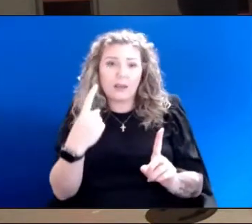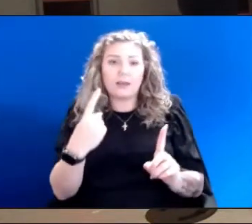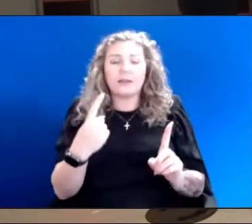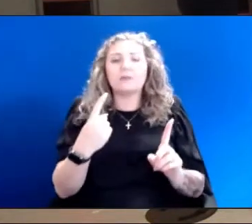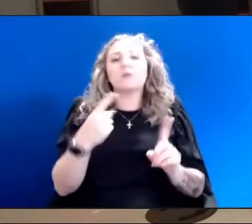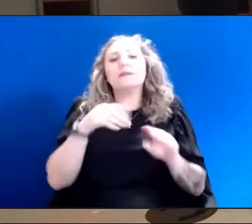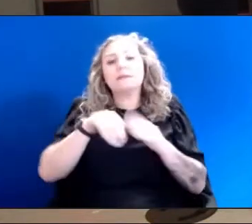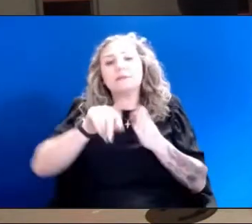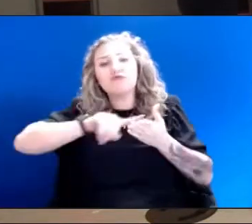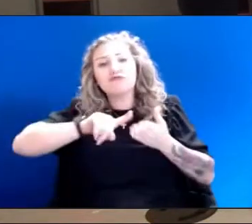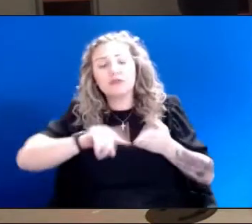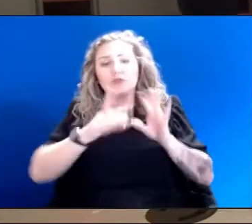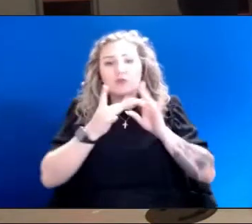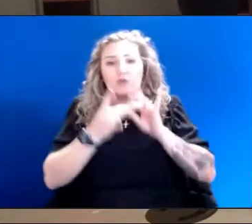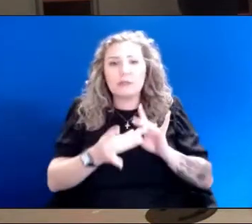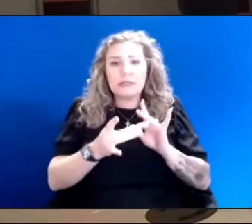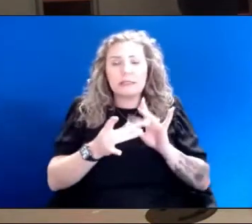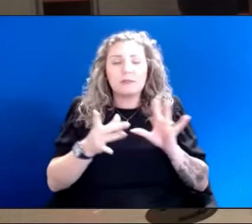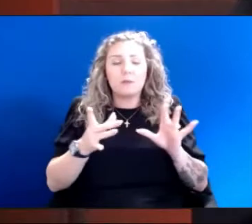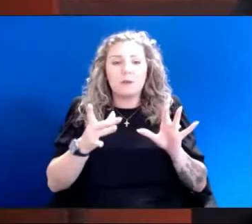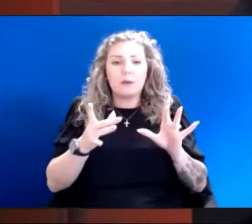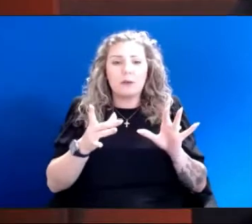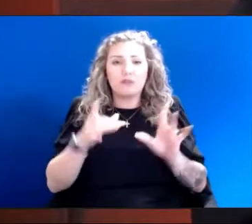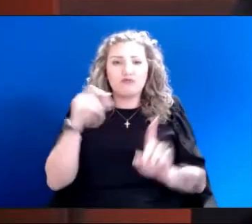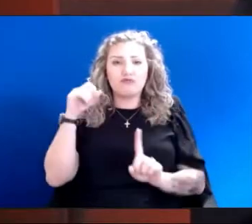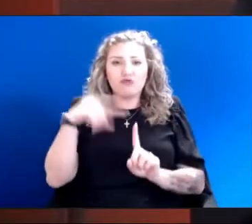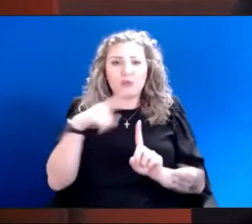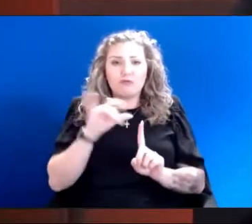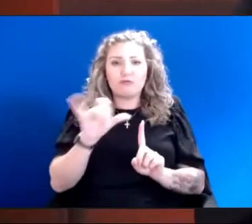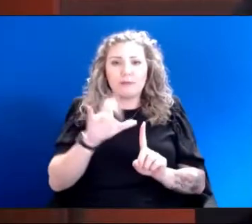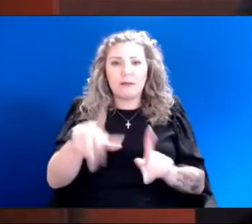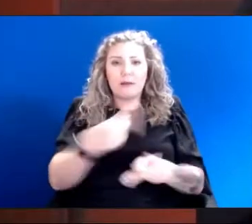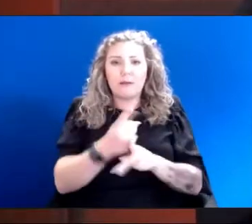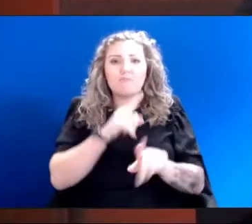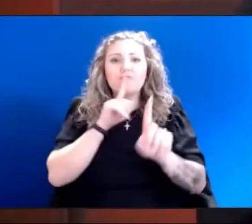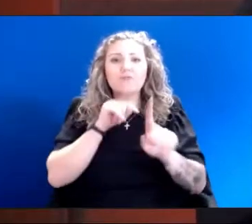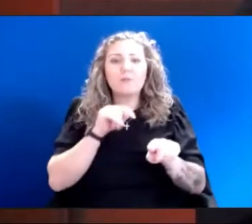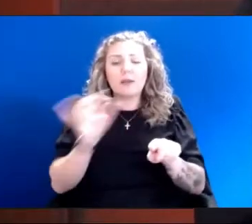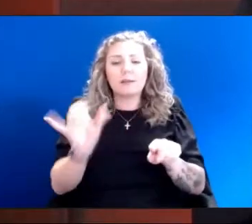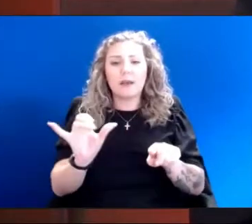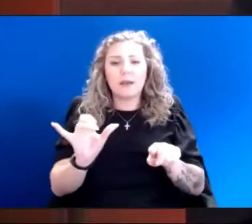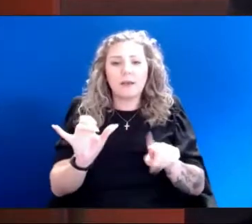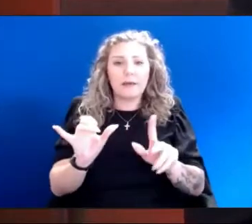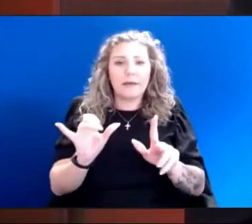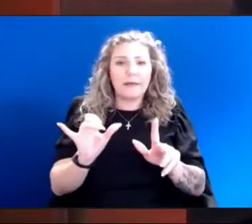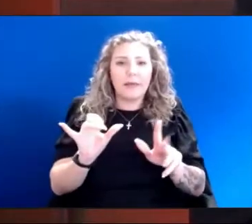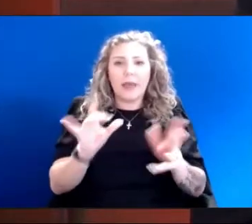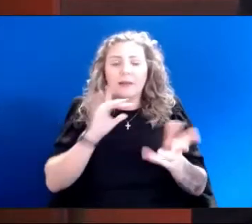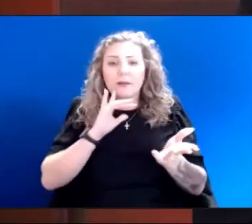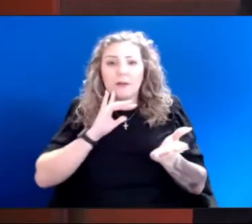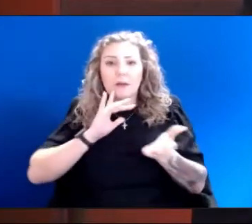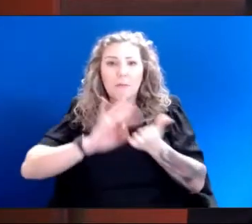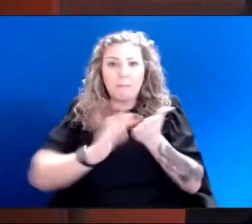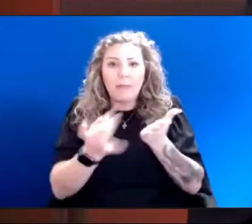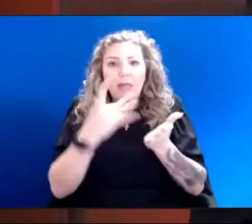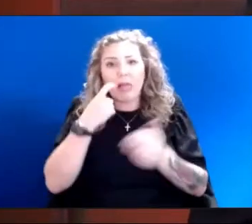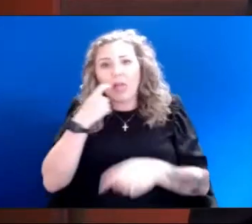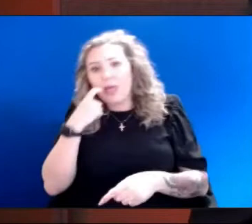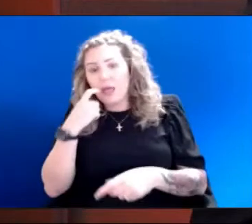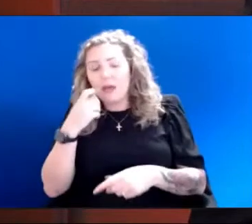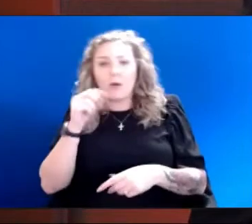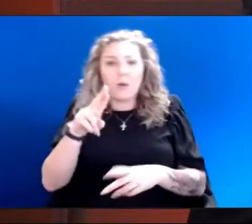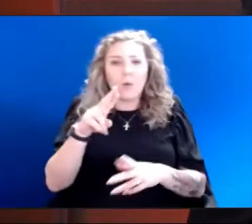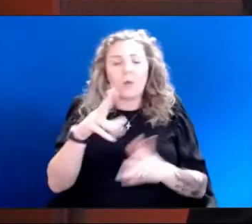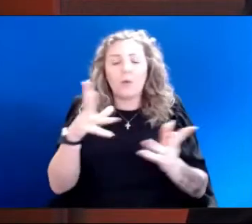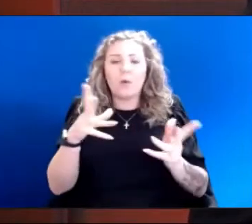been linked to trigger the same type of responses as an opiate, as a stimulant, and so to a